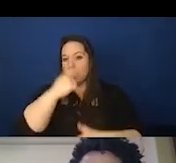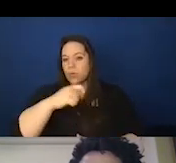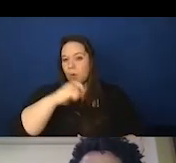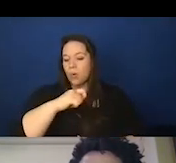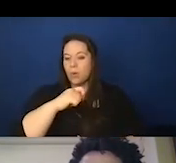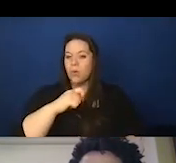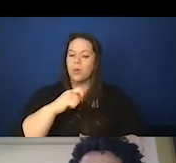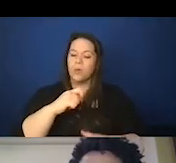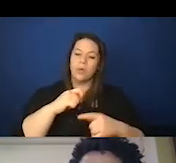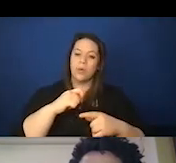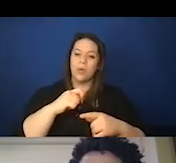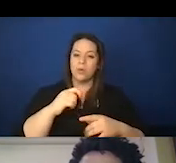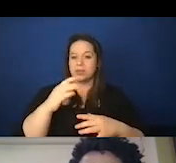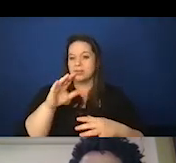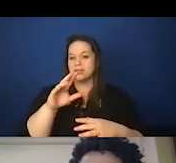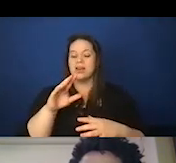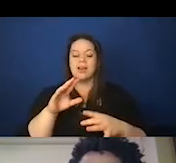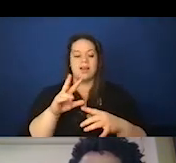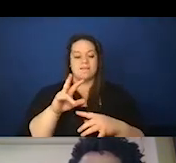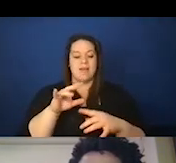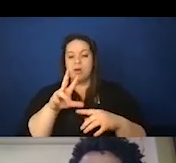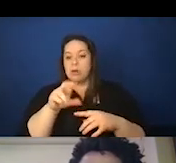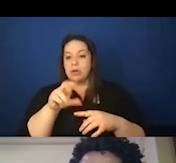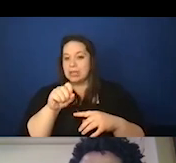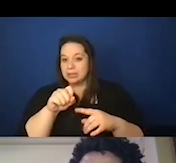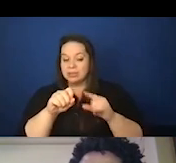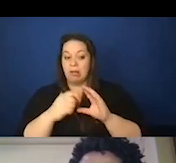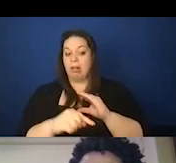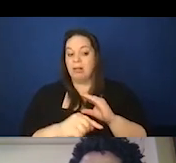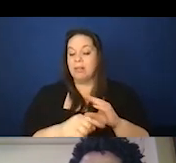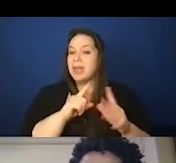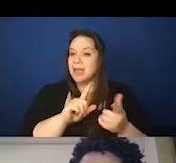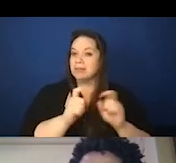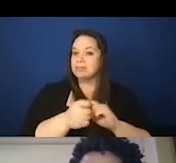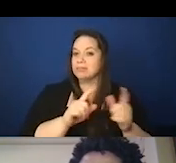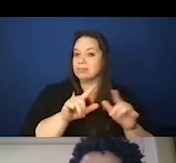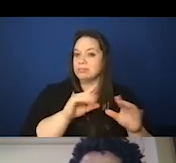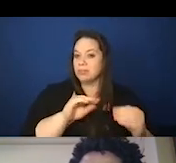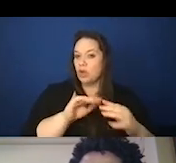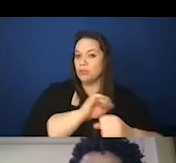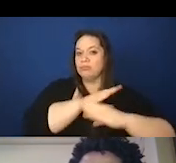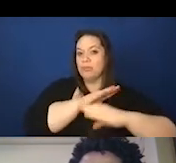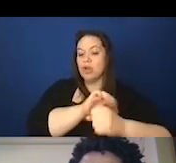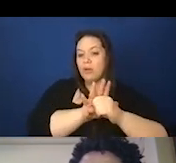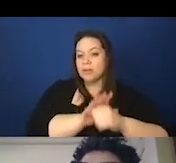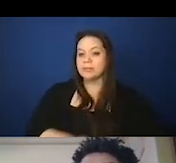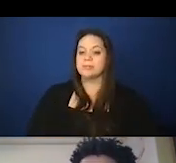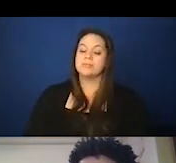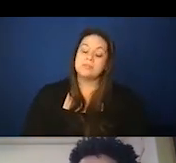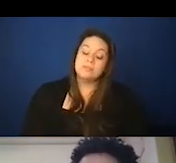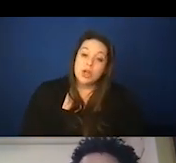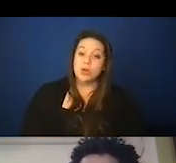if it makes sense to give someone a booster of the one-shot series or to go back into the lab and do a little recipe